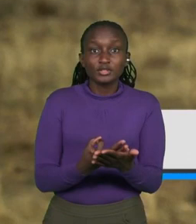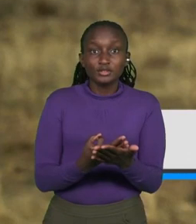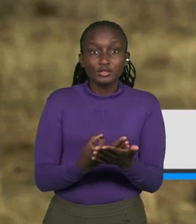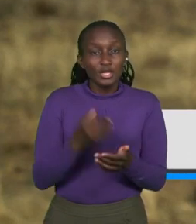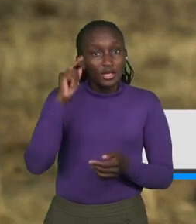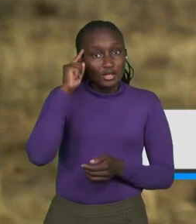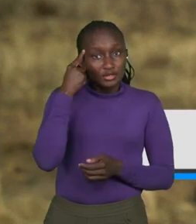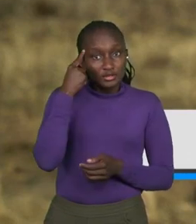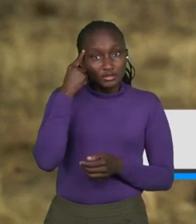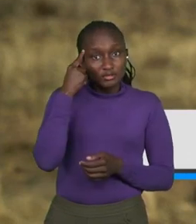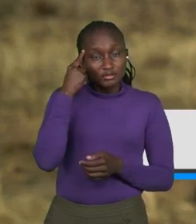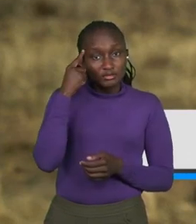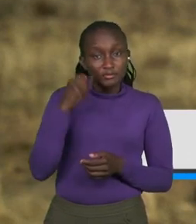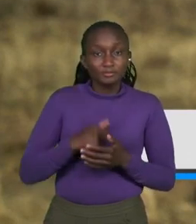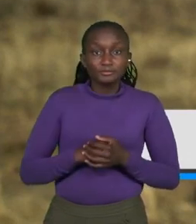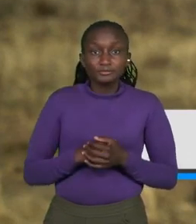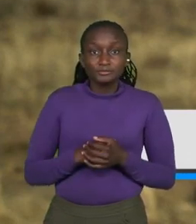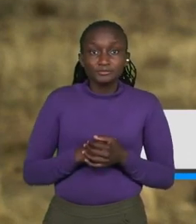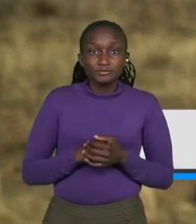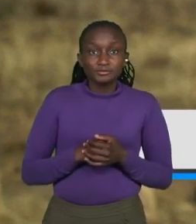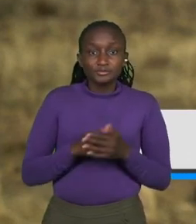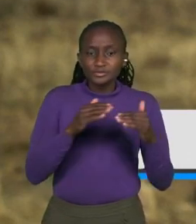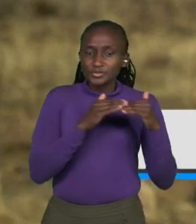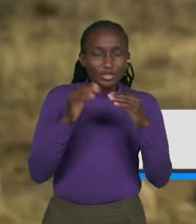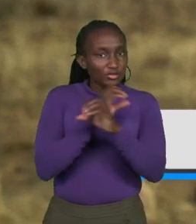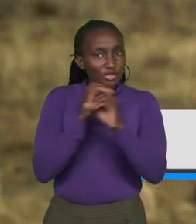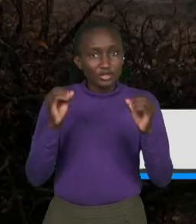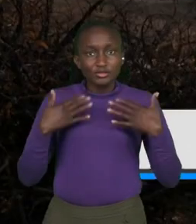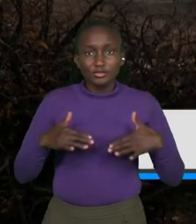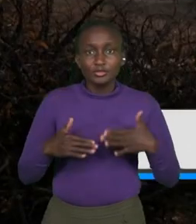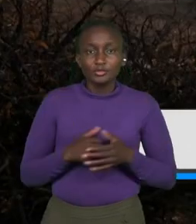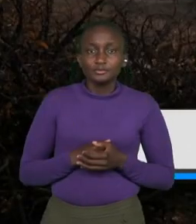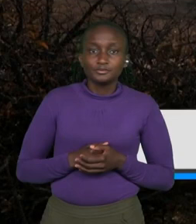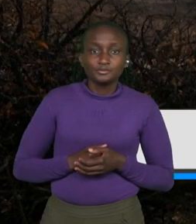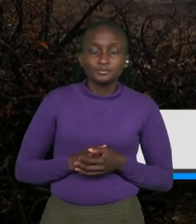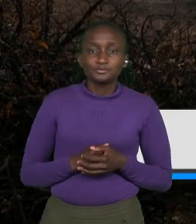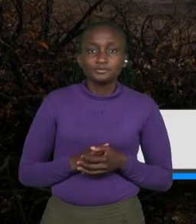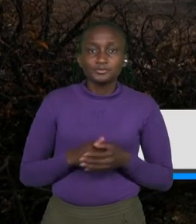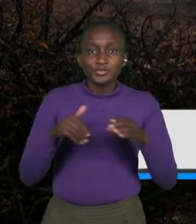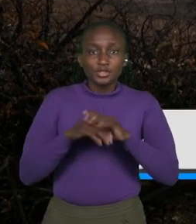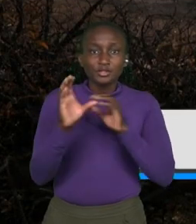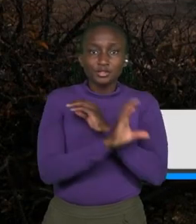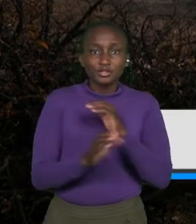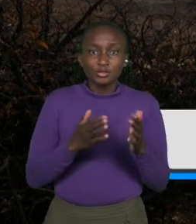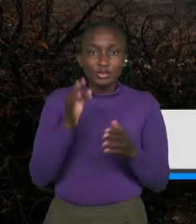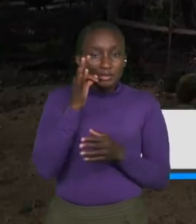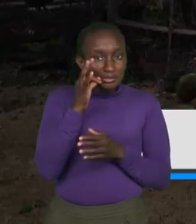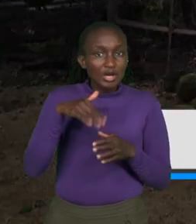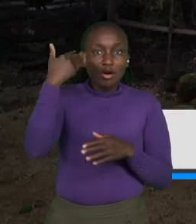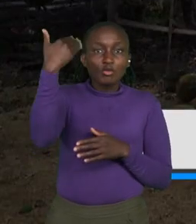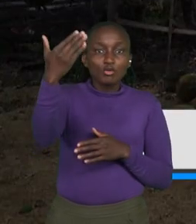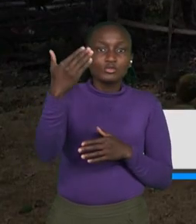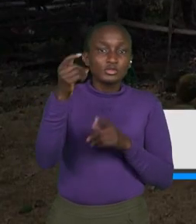a little bit not fair for the people. In a country where marijuana has always